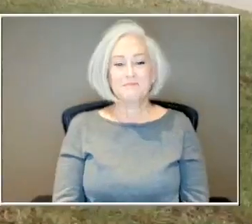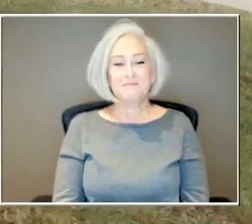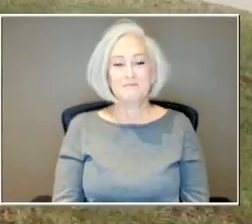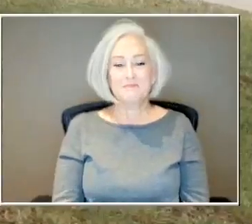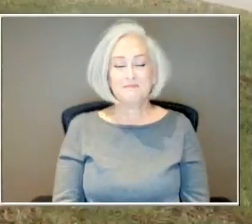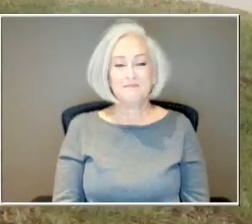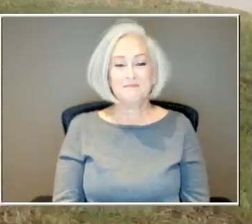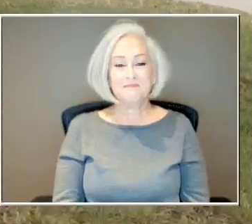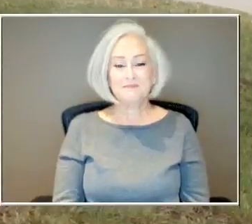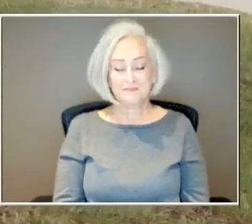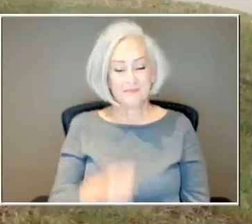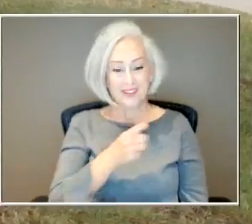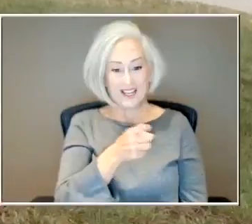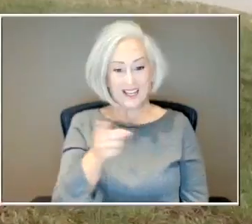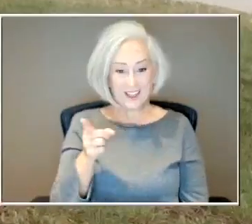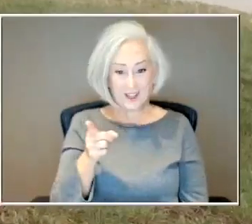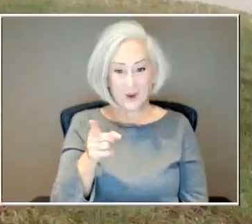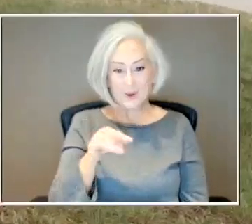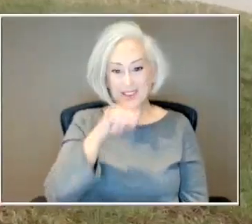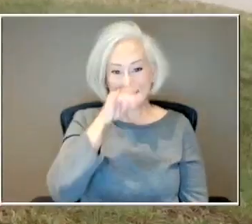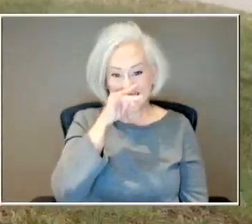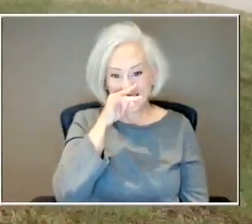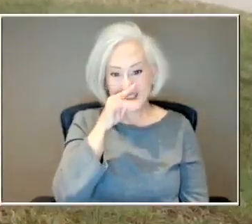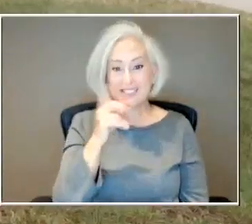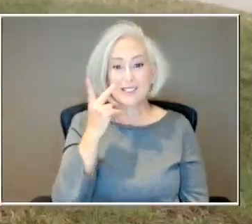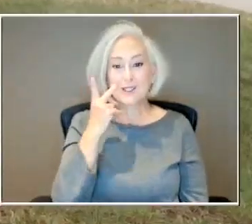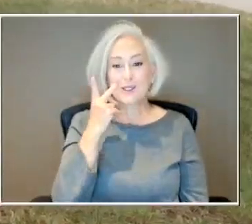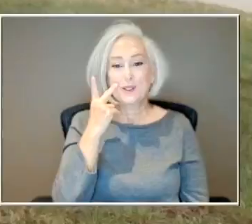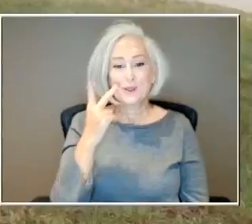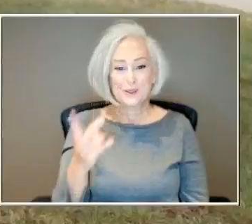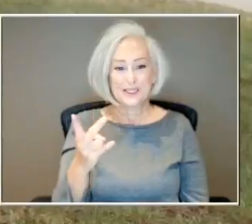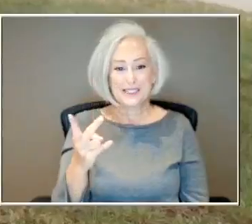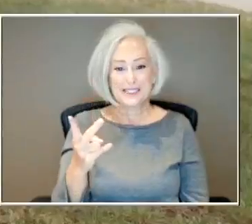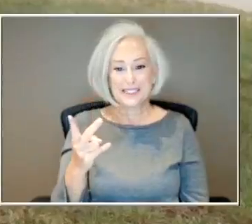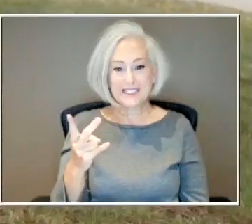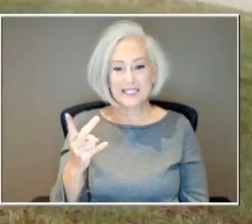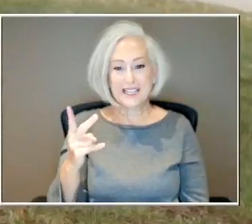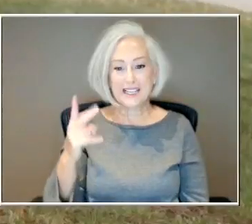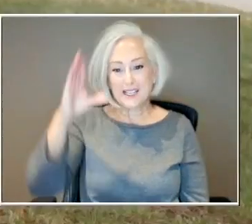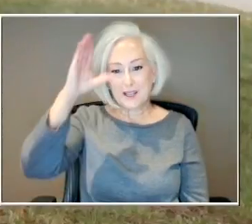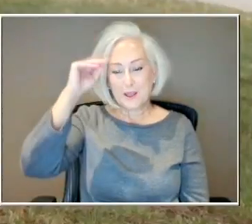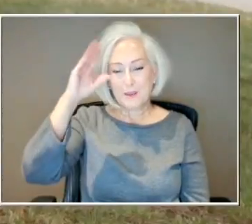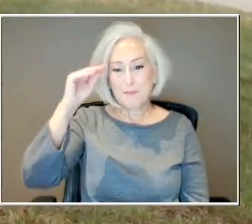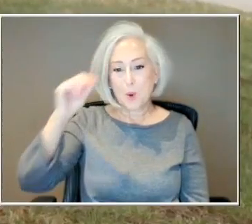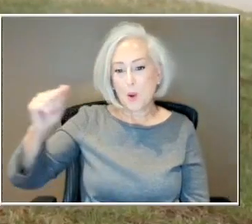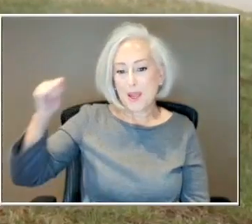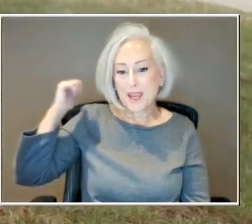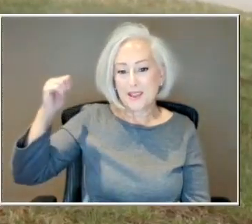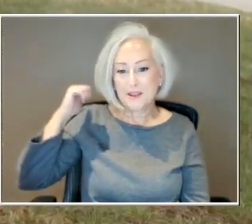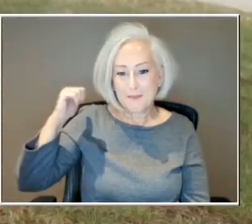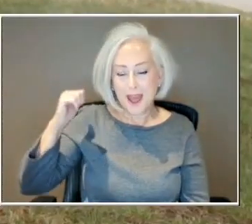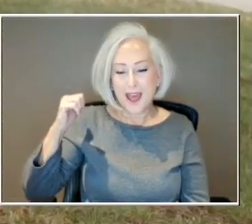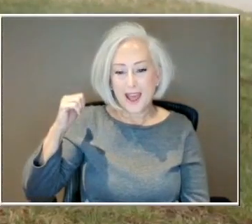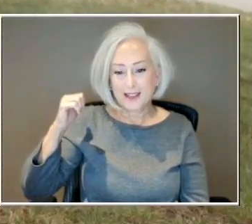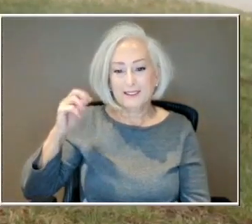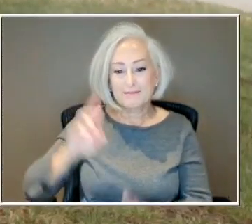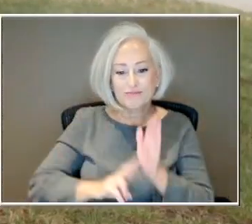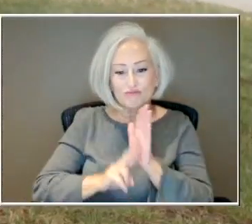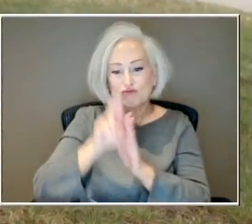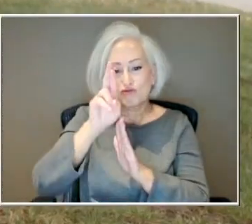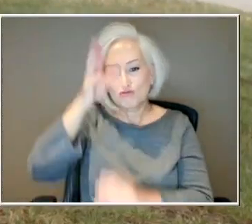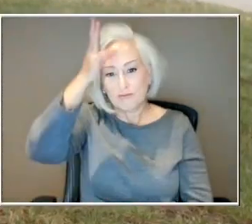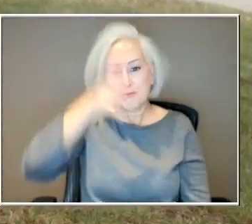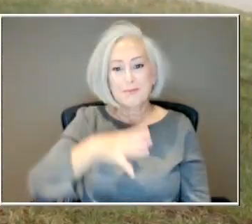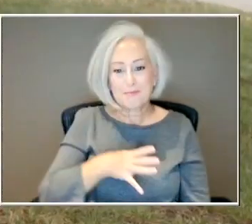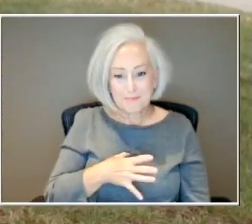So this one right here, as you kind of see that little guy there in the back, he's kind of got the spaceman outfit on. He has like